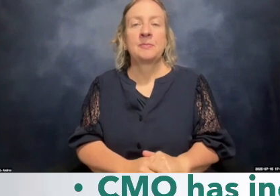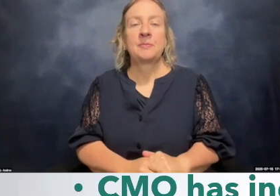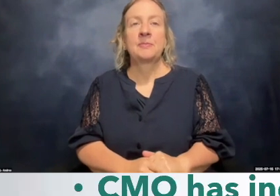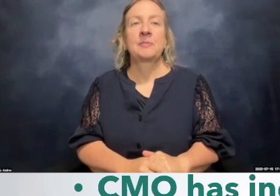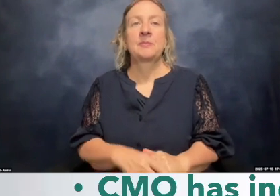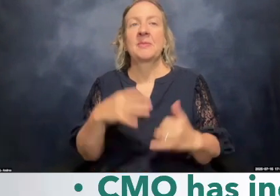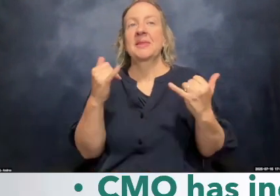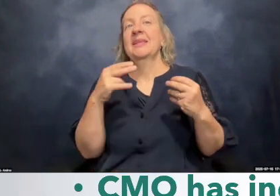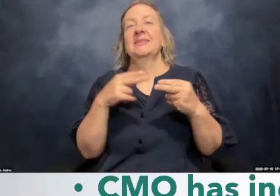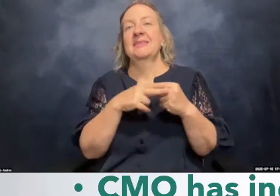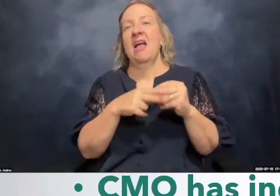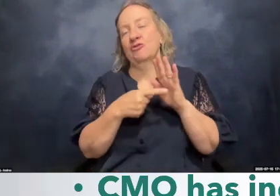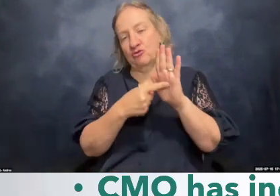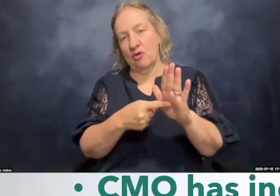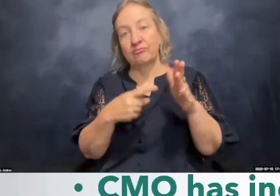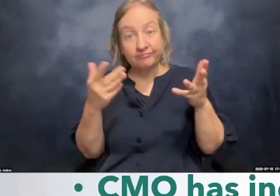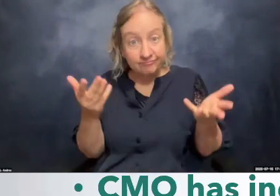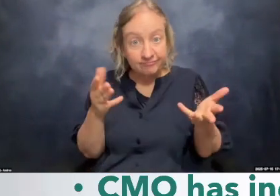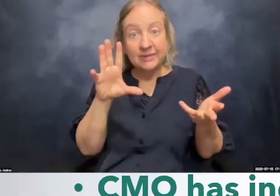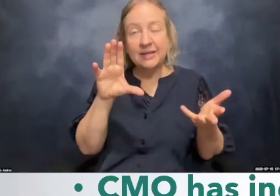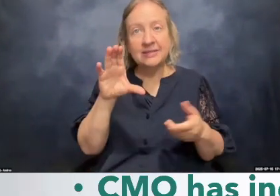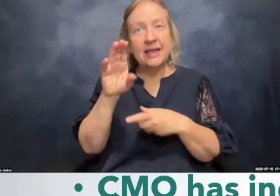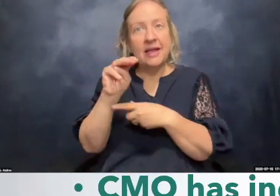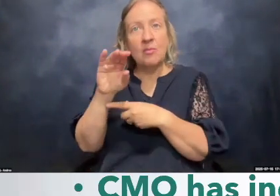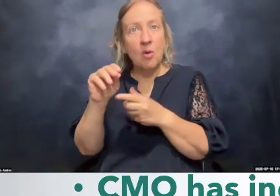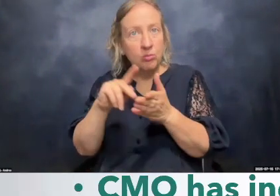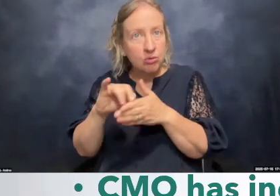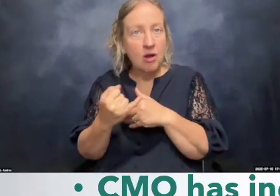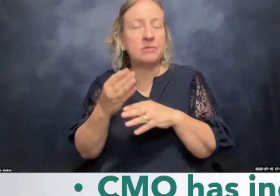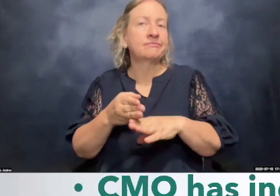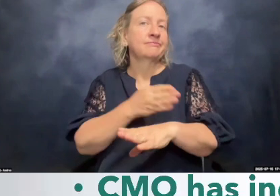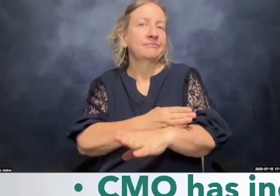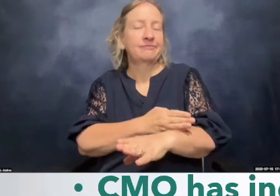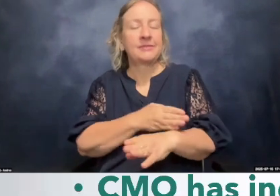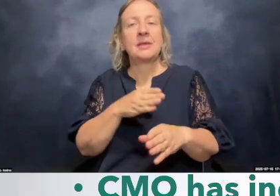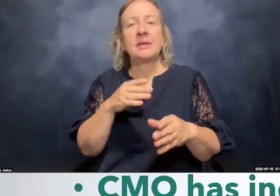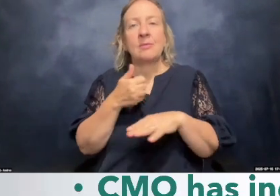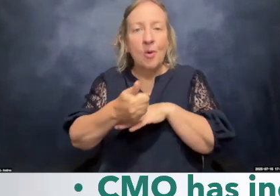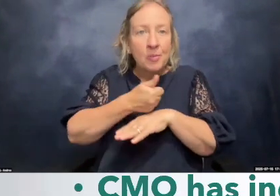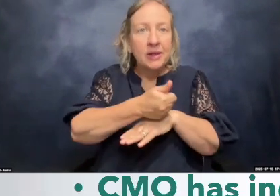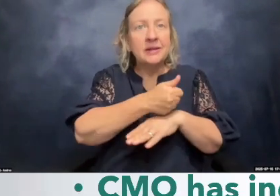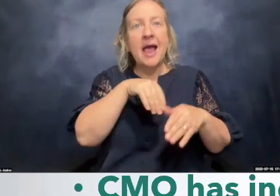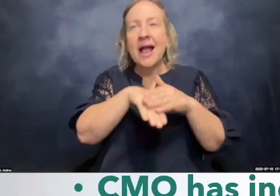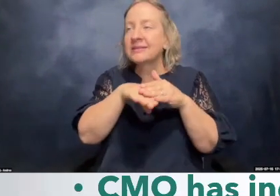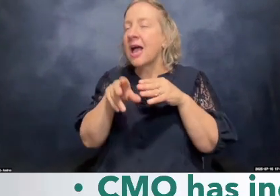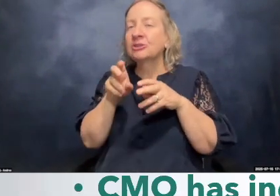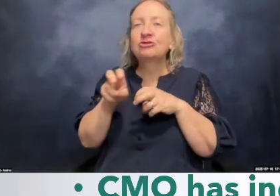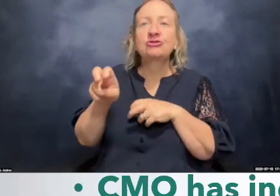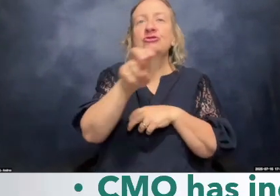This slide shows strong evidence that CMO projects are truly increasing mobility and accessibility in the communities they